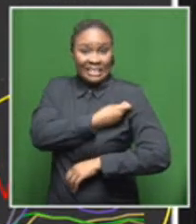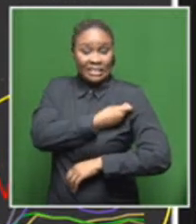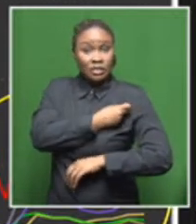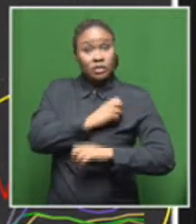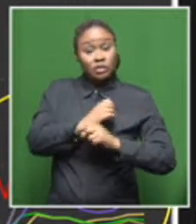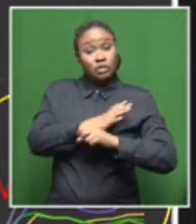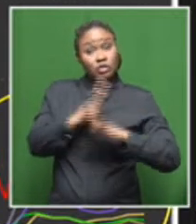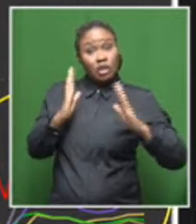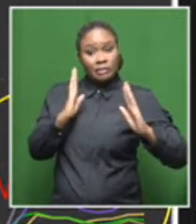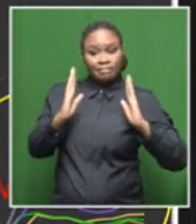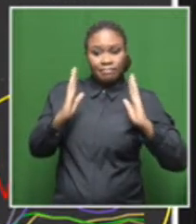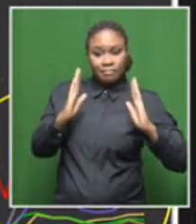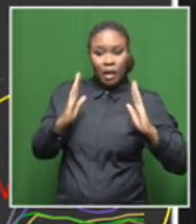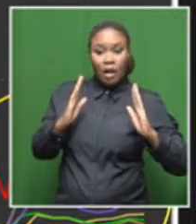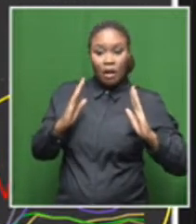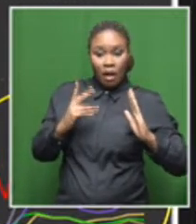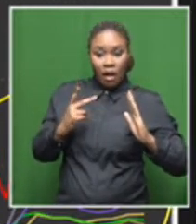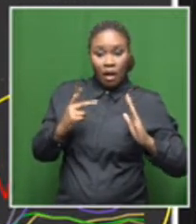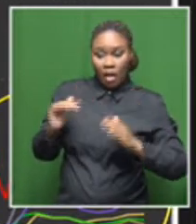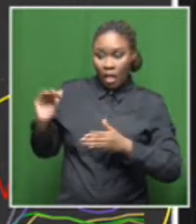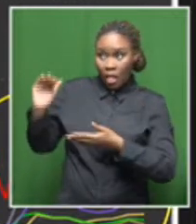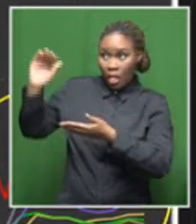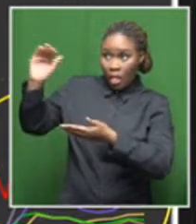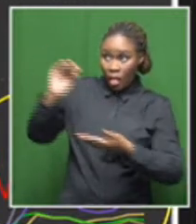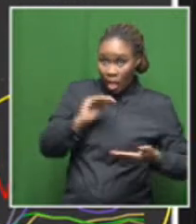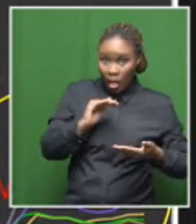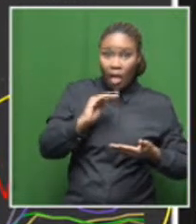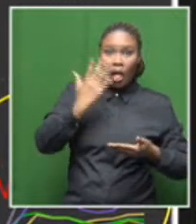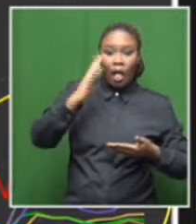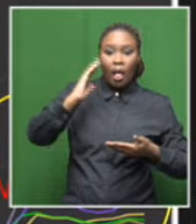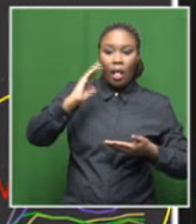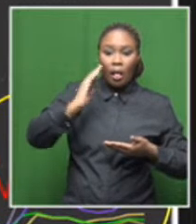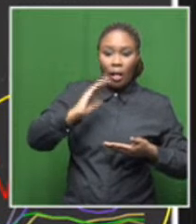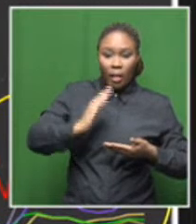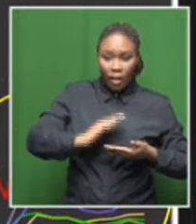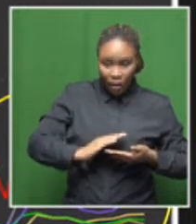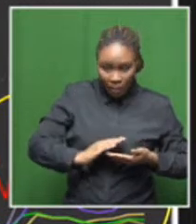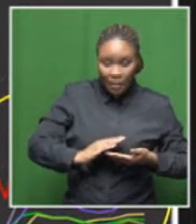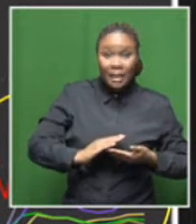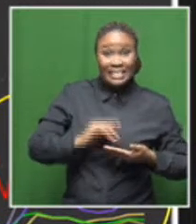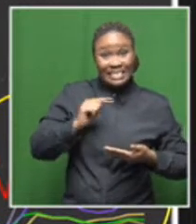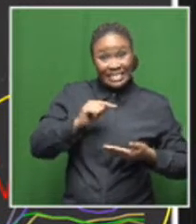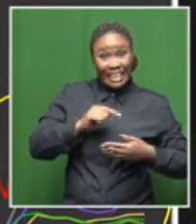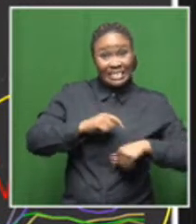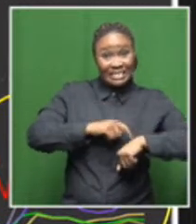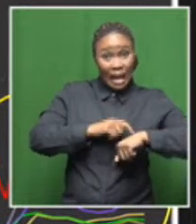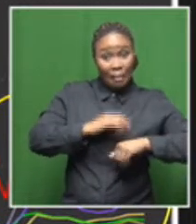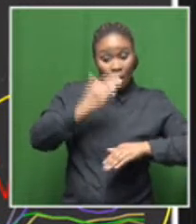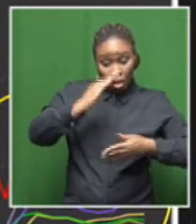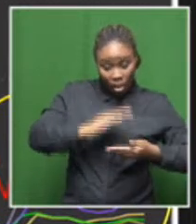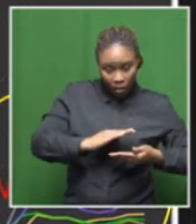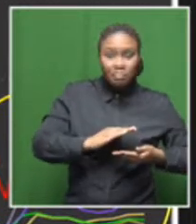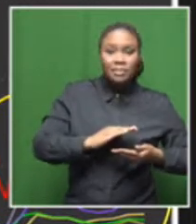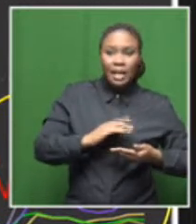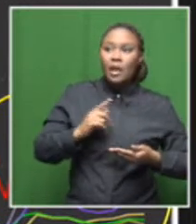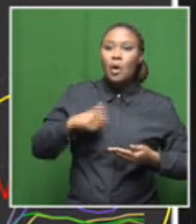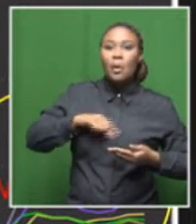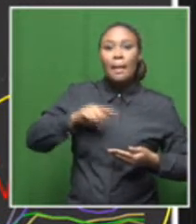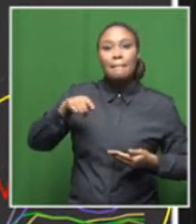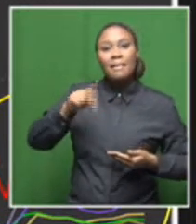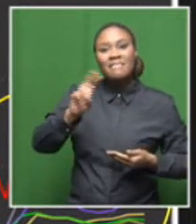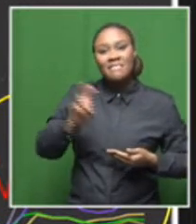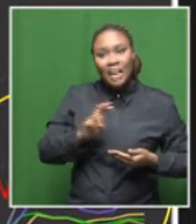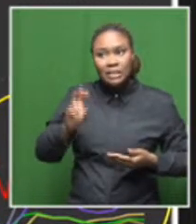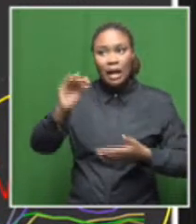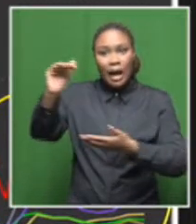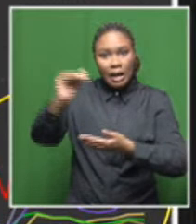started to run out of stock. And then we got the donated Pfizer vaccine, and we started settling down into the Johnson & Johnson delivery